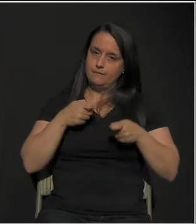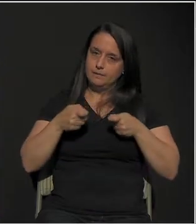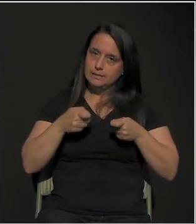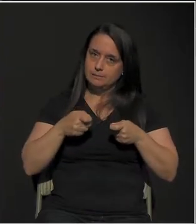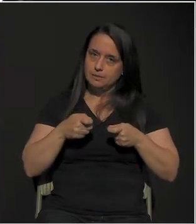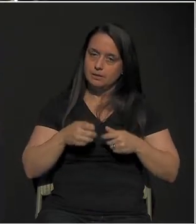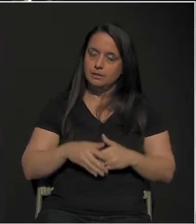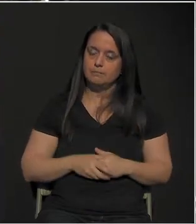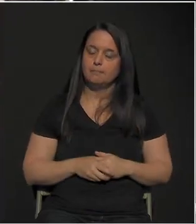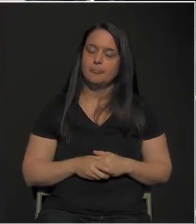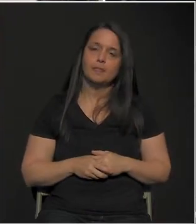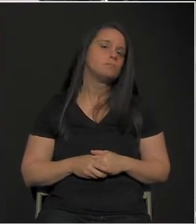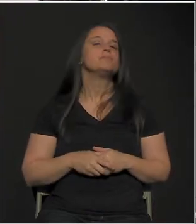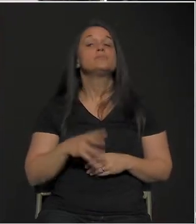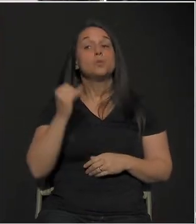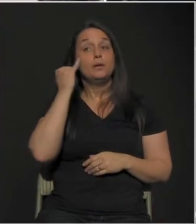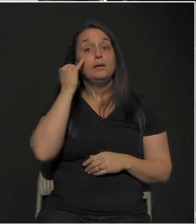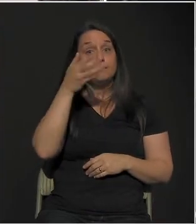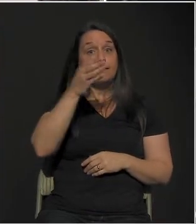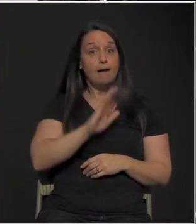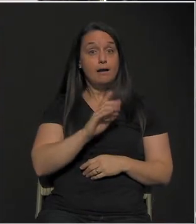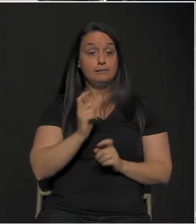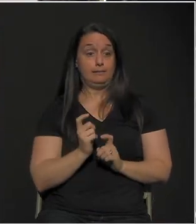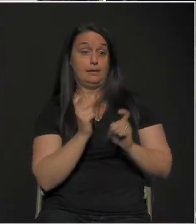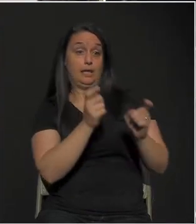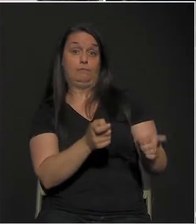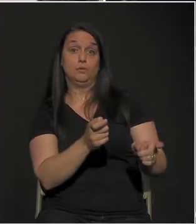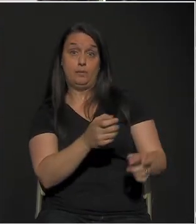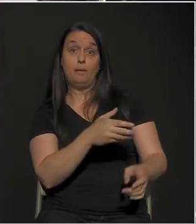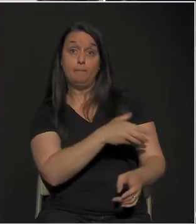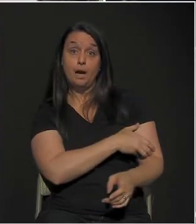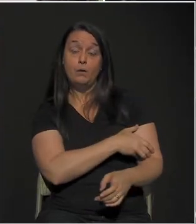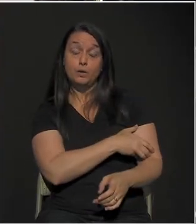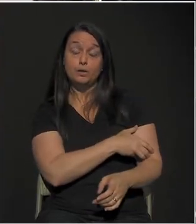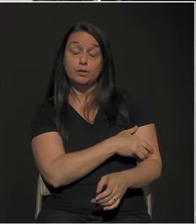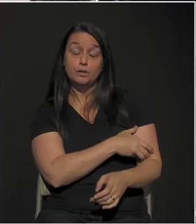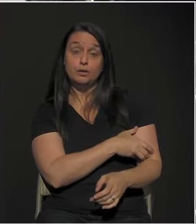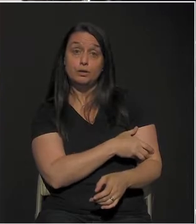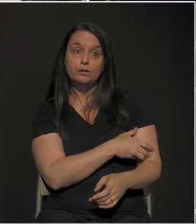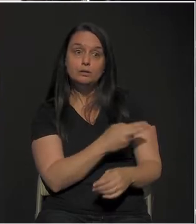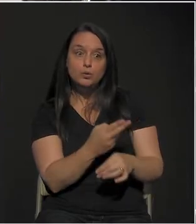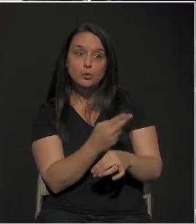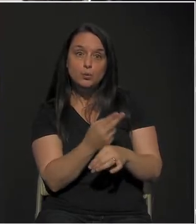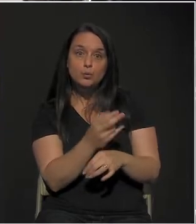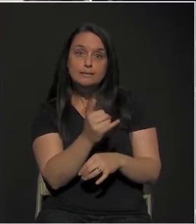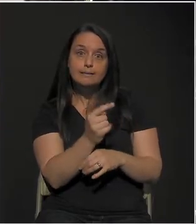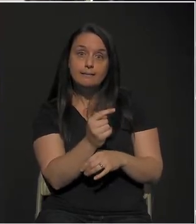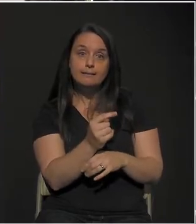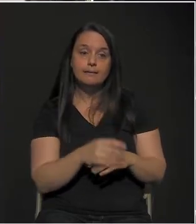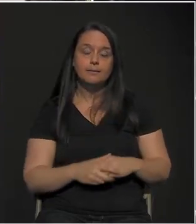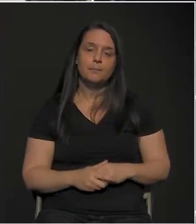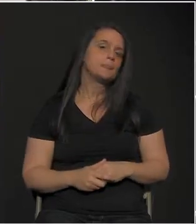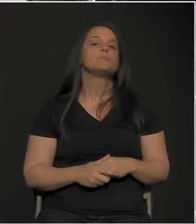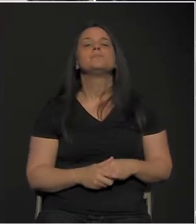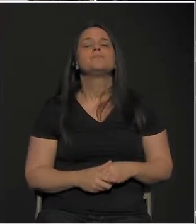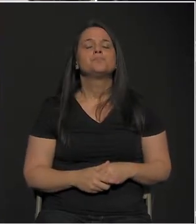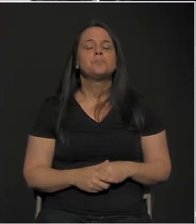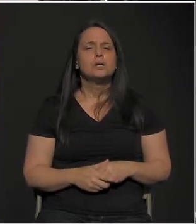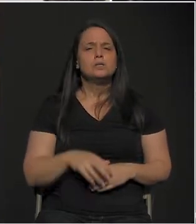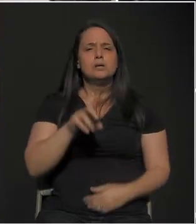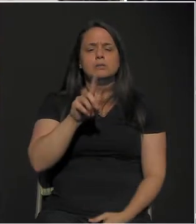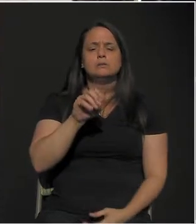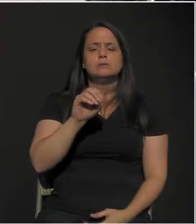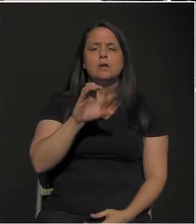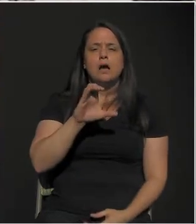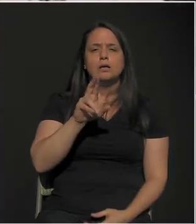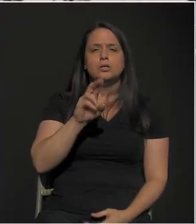self-discipline. So if God gives you that power, use it. You know, there's a documentary that one of my